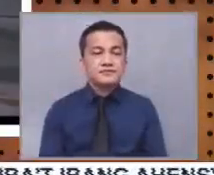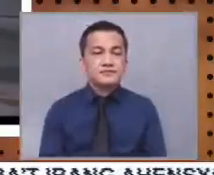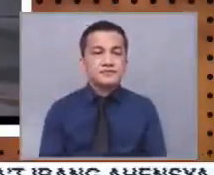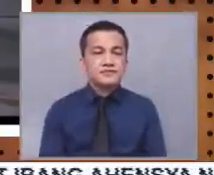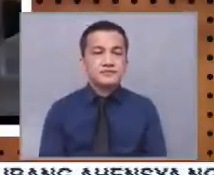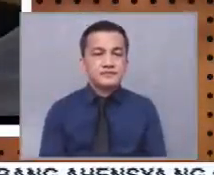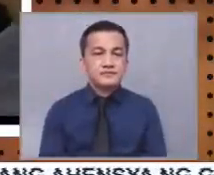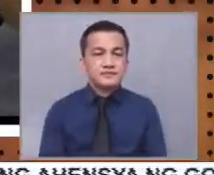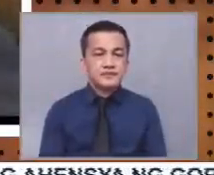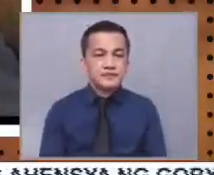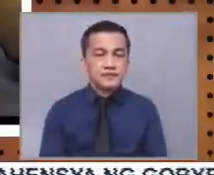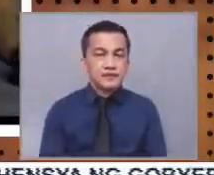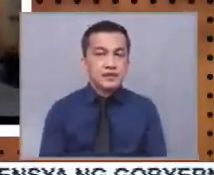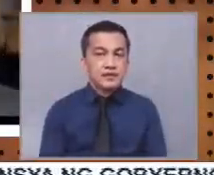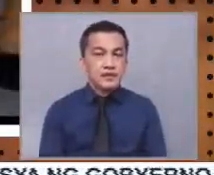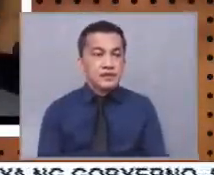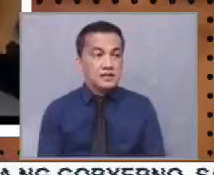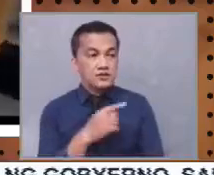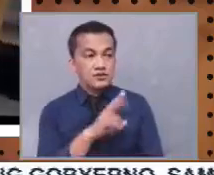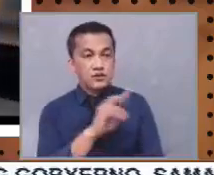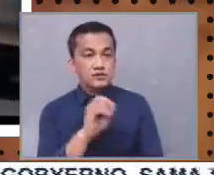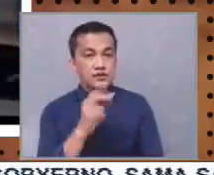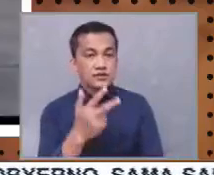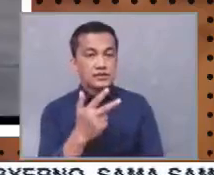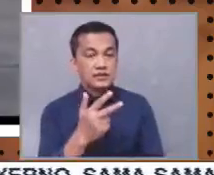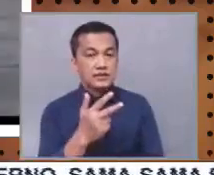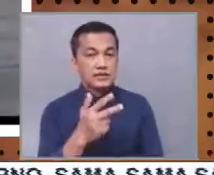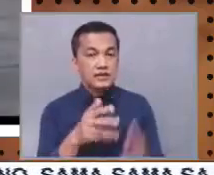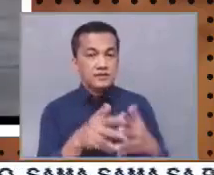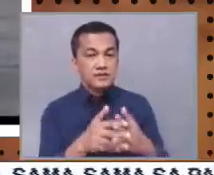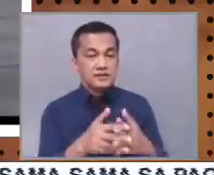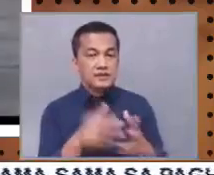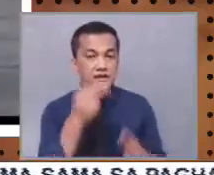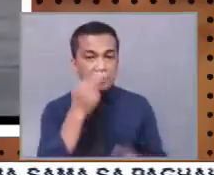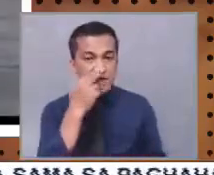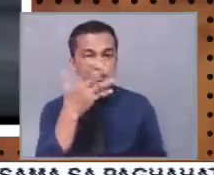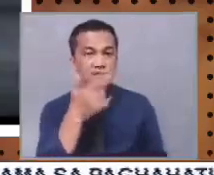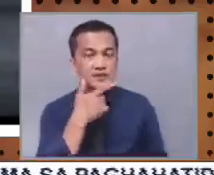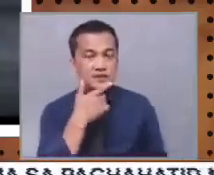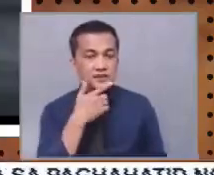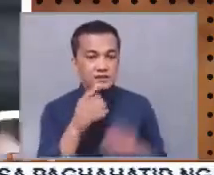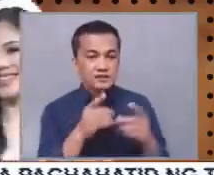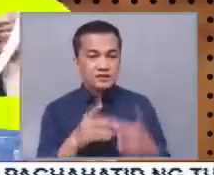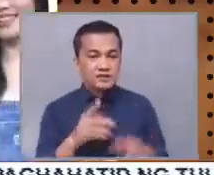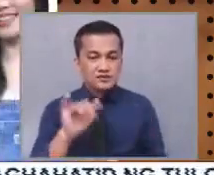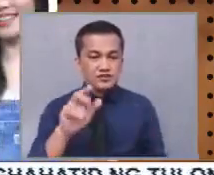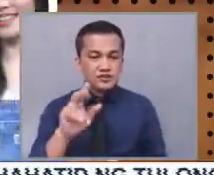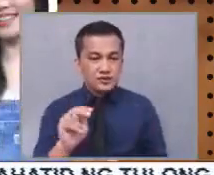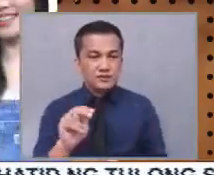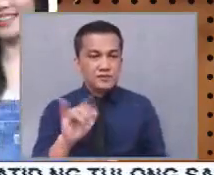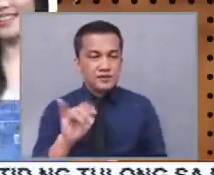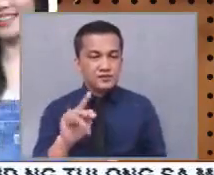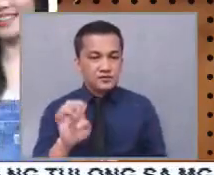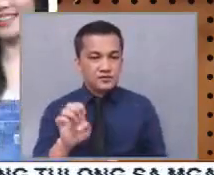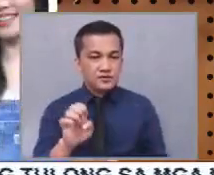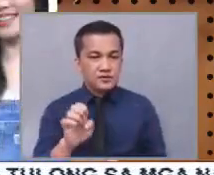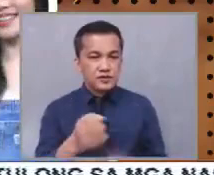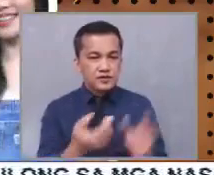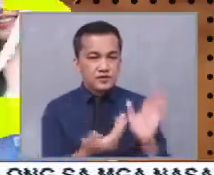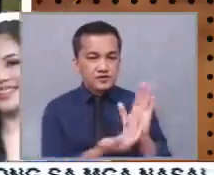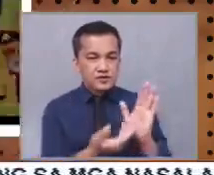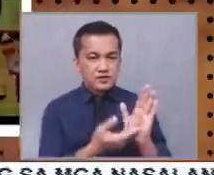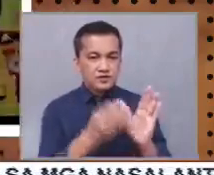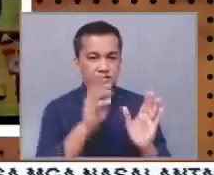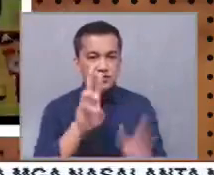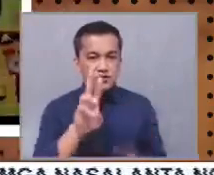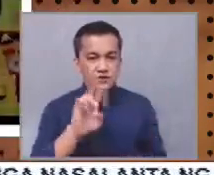This 2003 American Christmas comedy film is directed by Jon Favreau, starring Will Ferrell, kung saan he portrayed